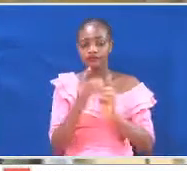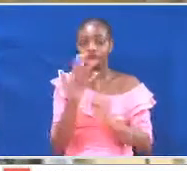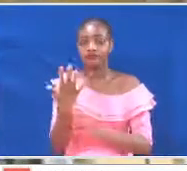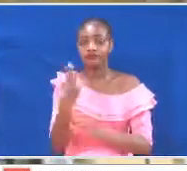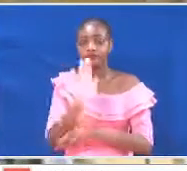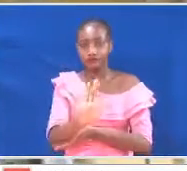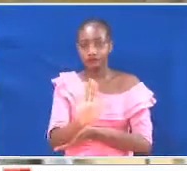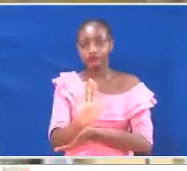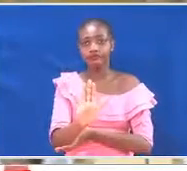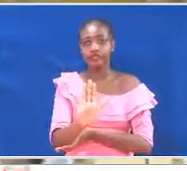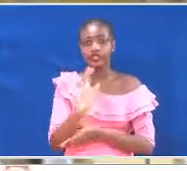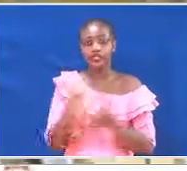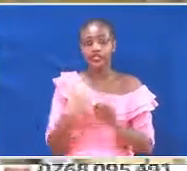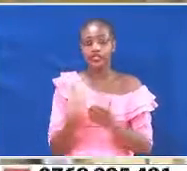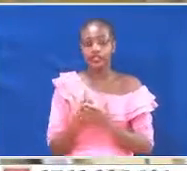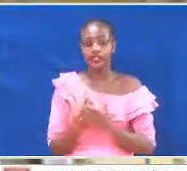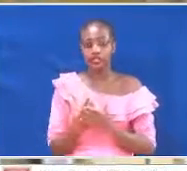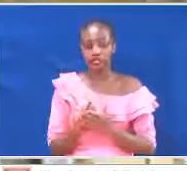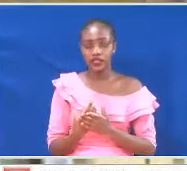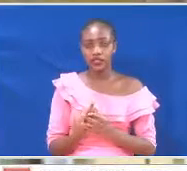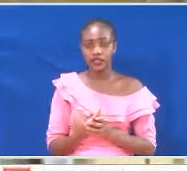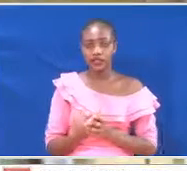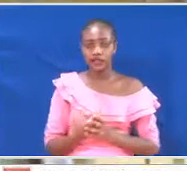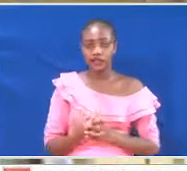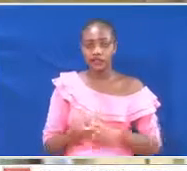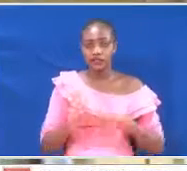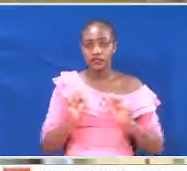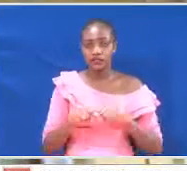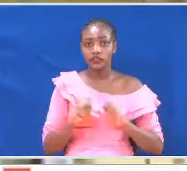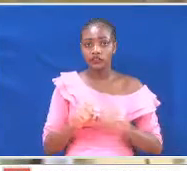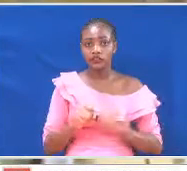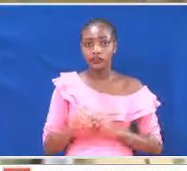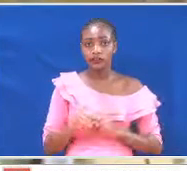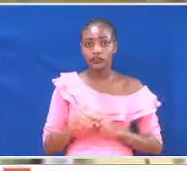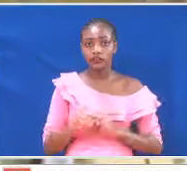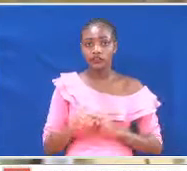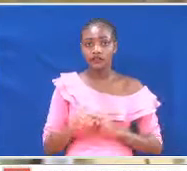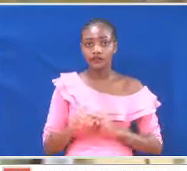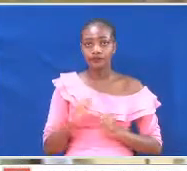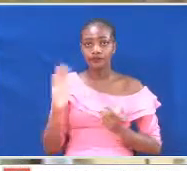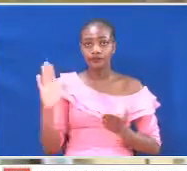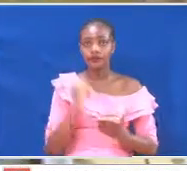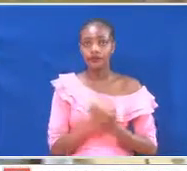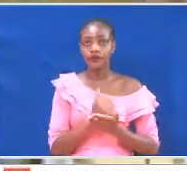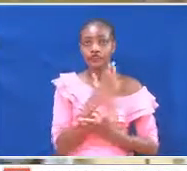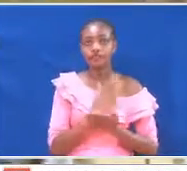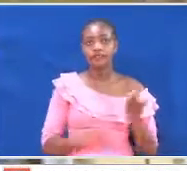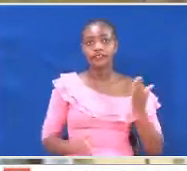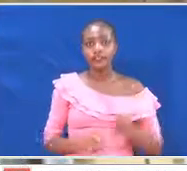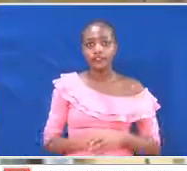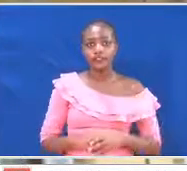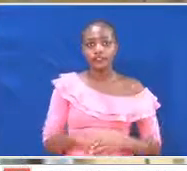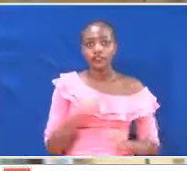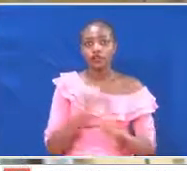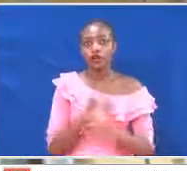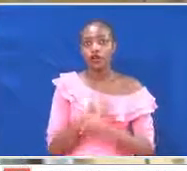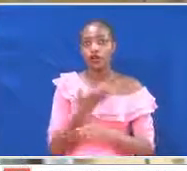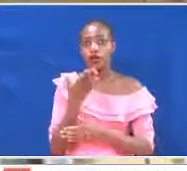documents, so that they can be considered on part-time basis